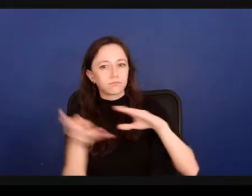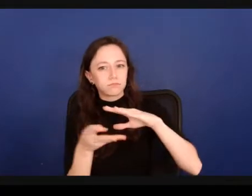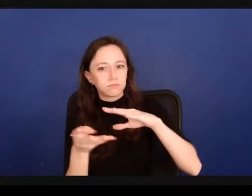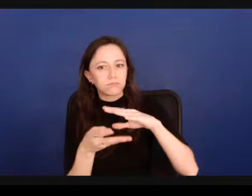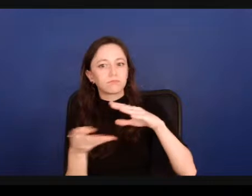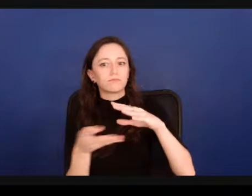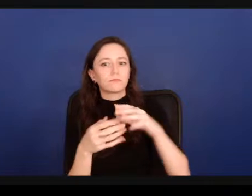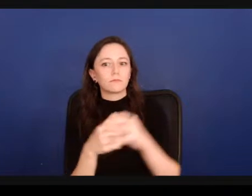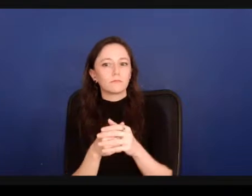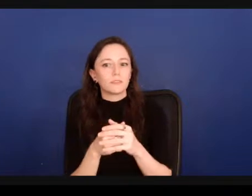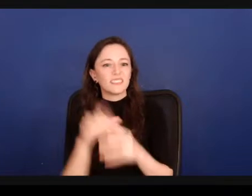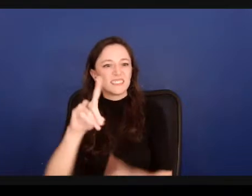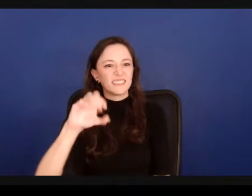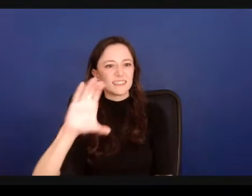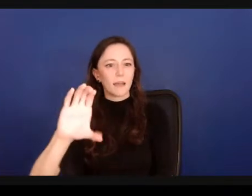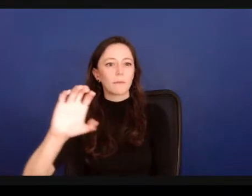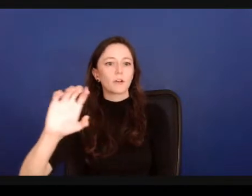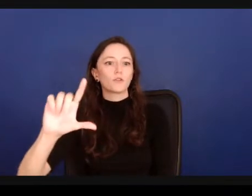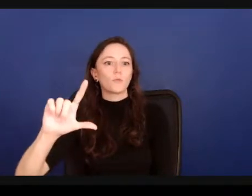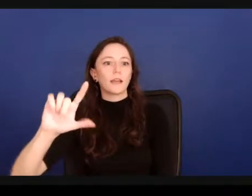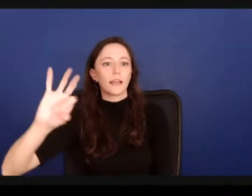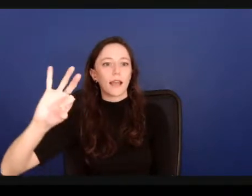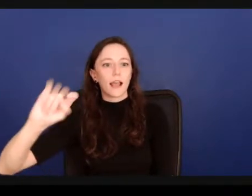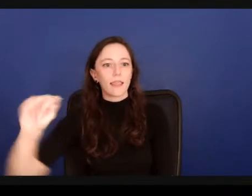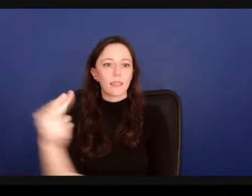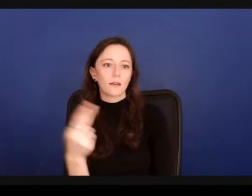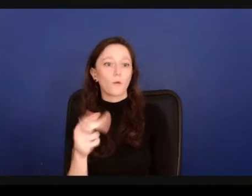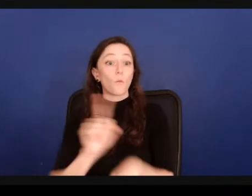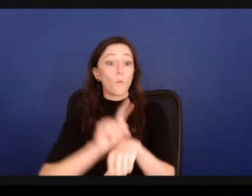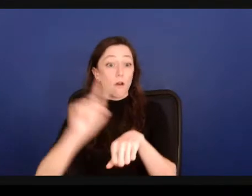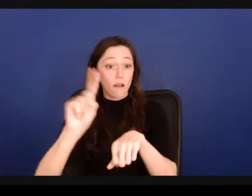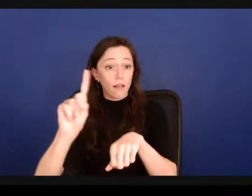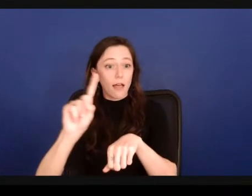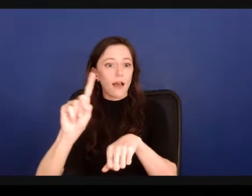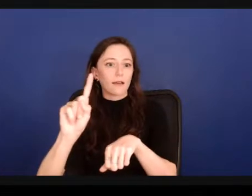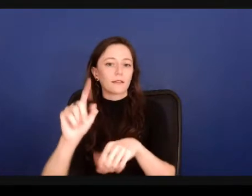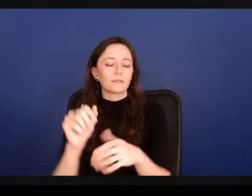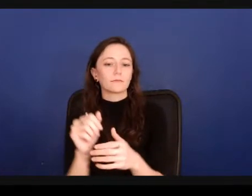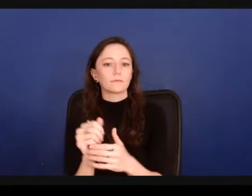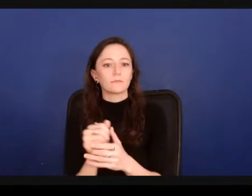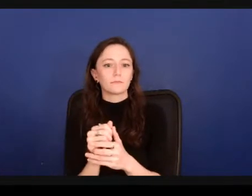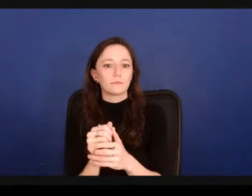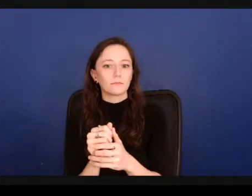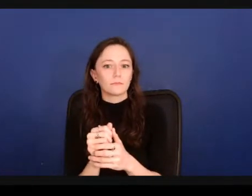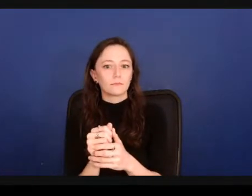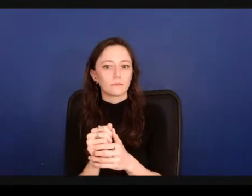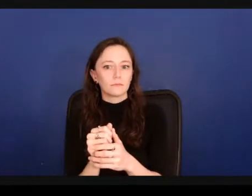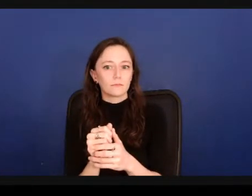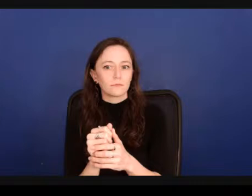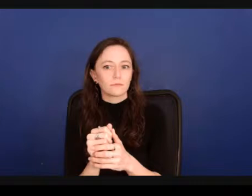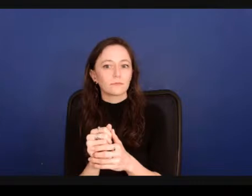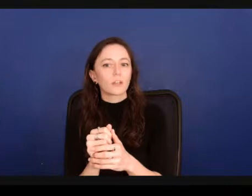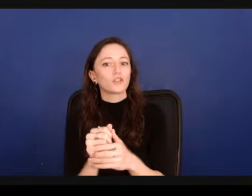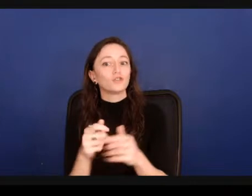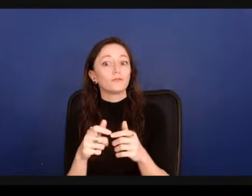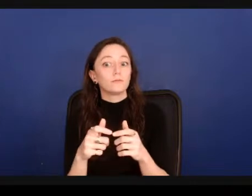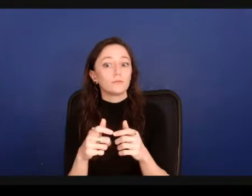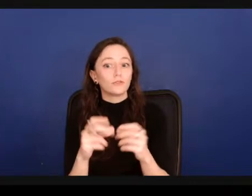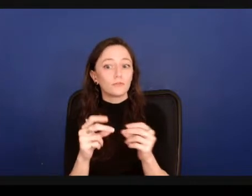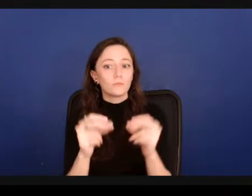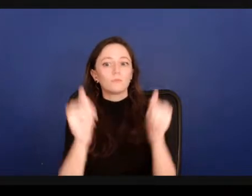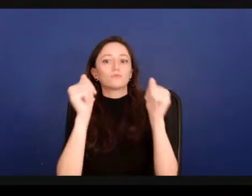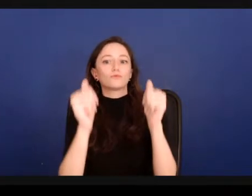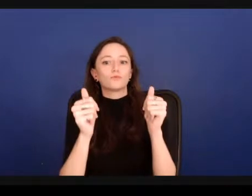29th at 1 p.m., followed a sharp increase in inflation on a sandhill